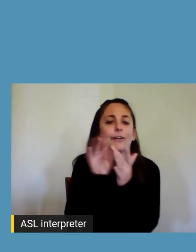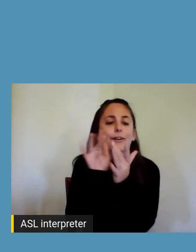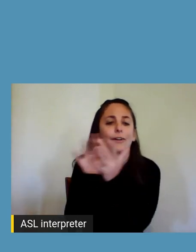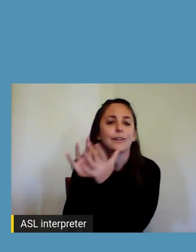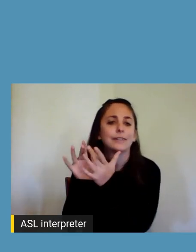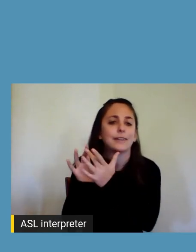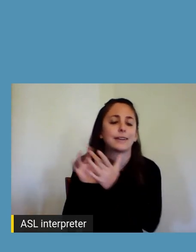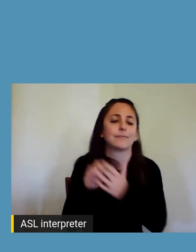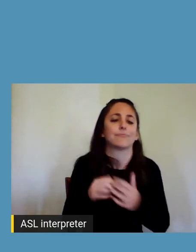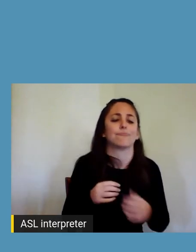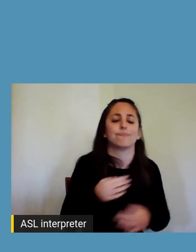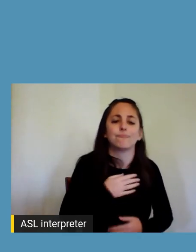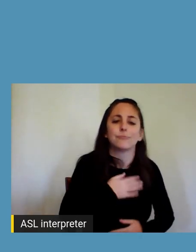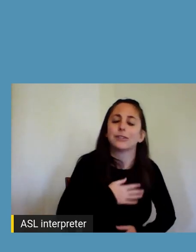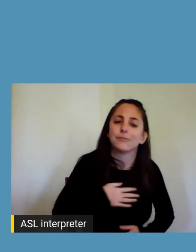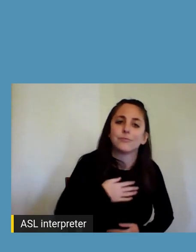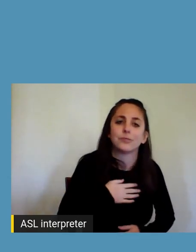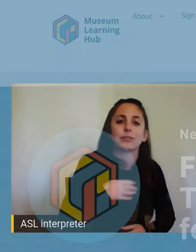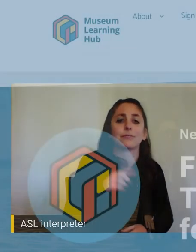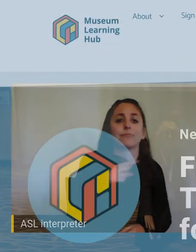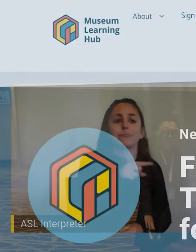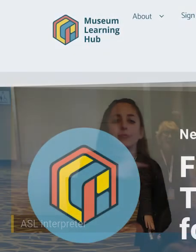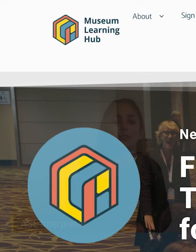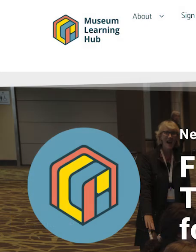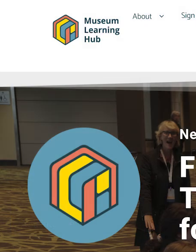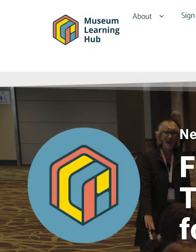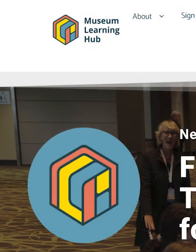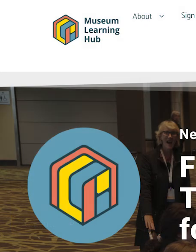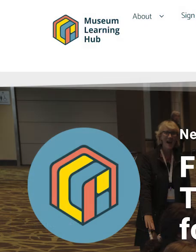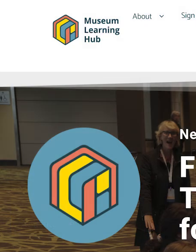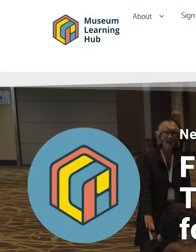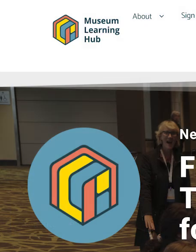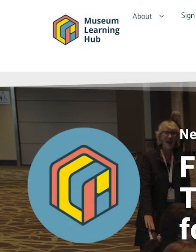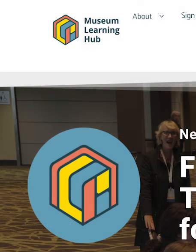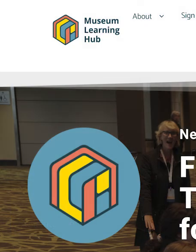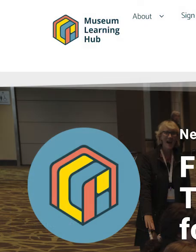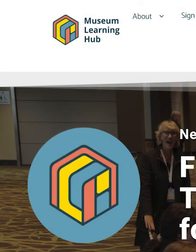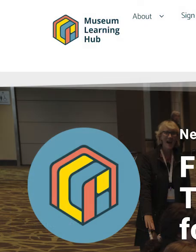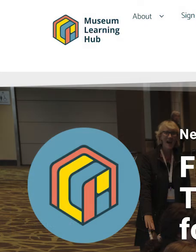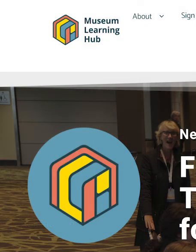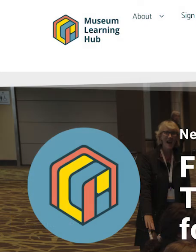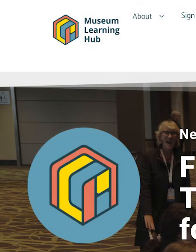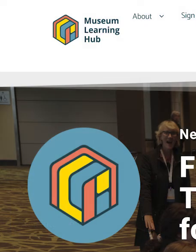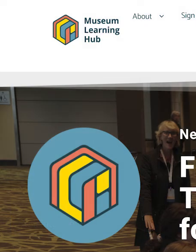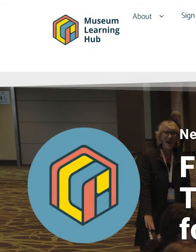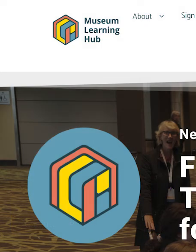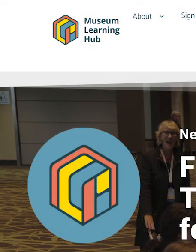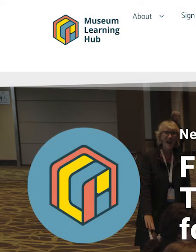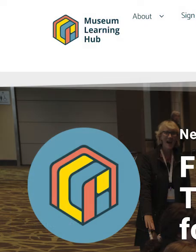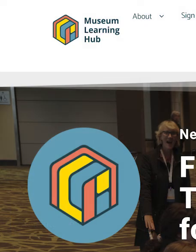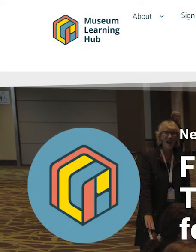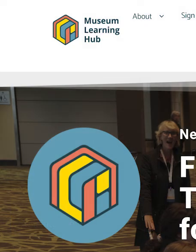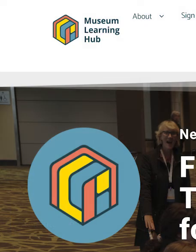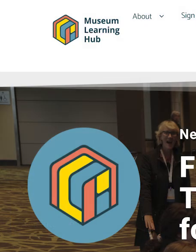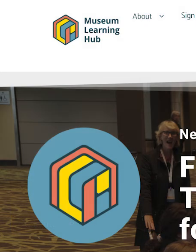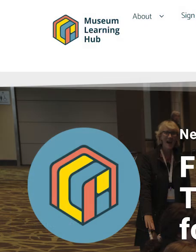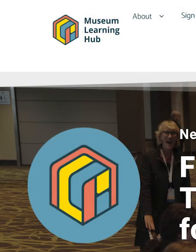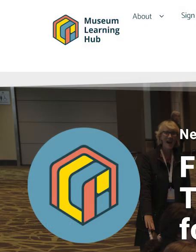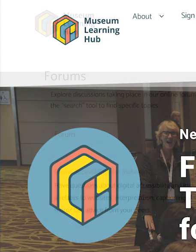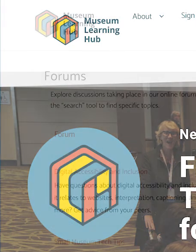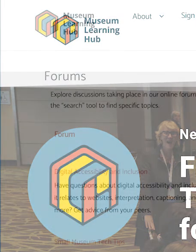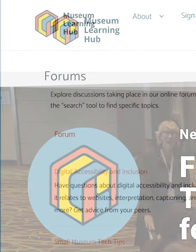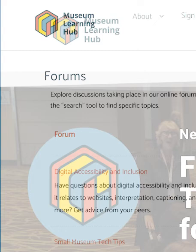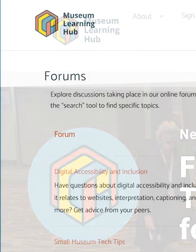participation, and we hope to see you for future programs. Stay tuned to museum-hub.org for more information on